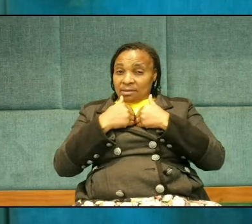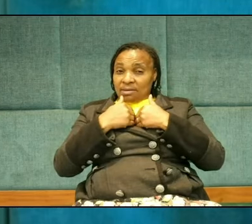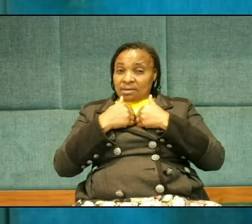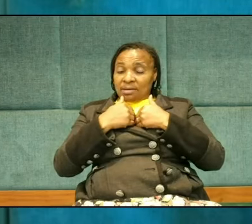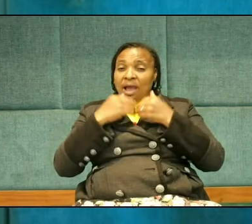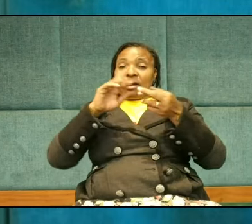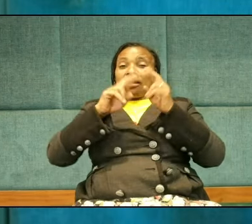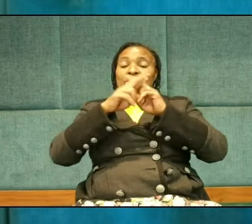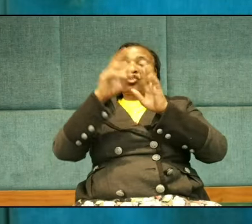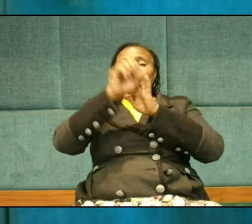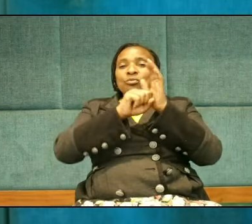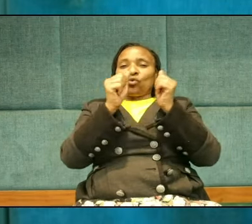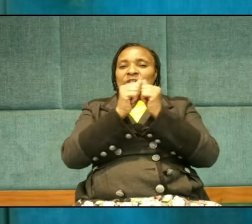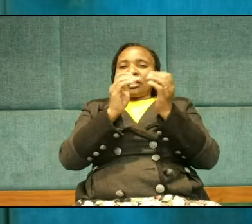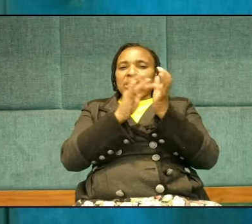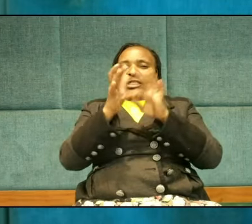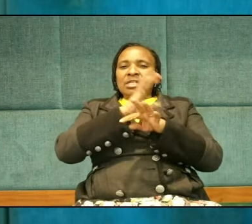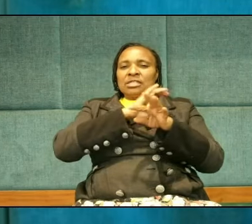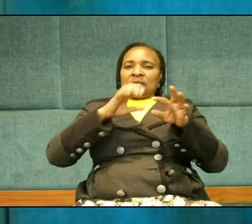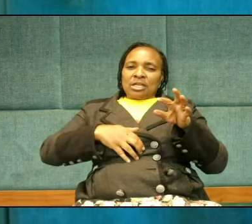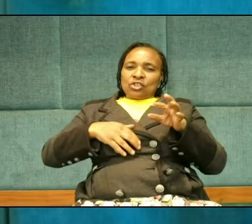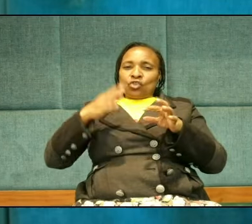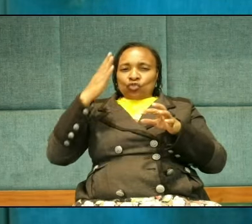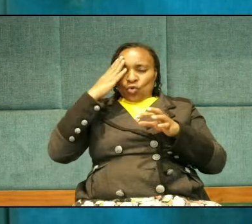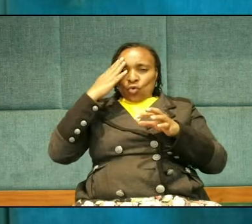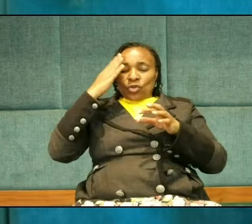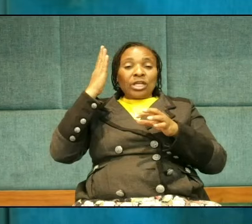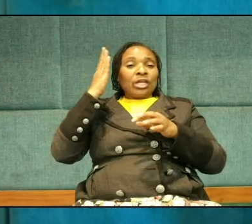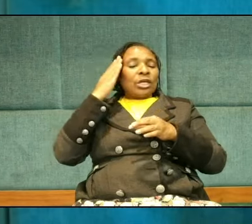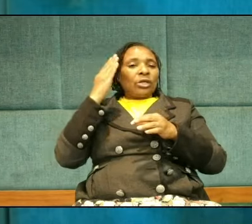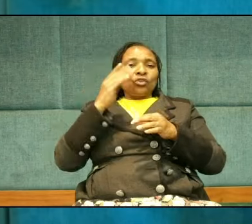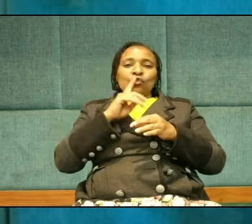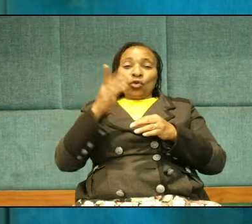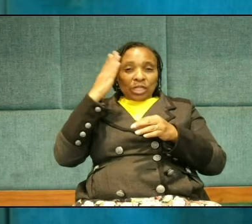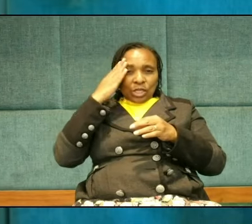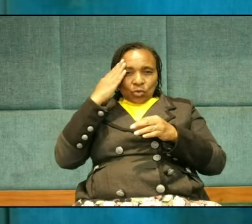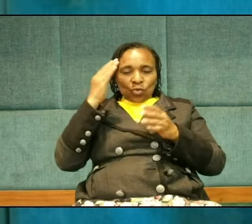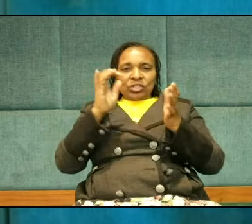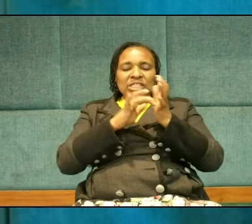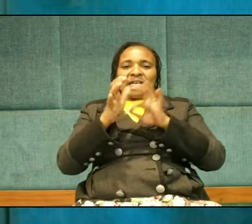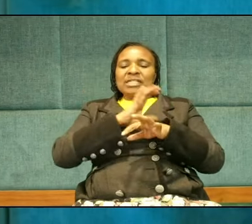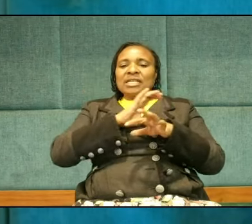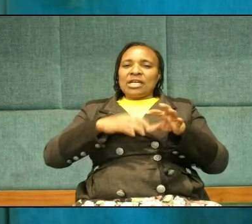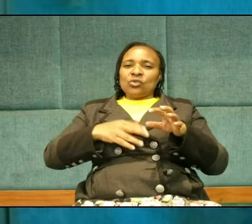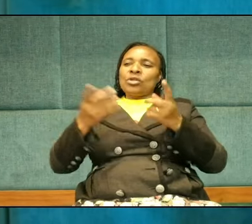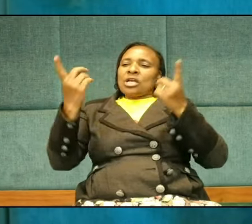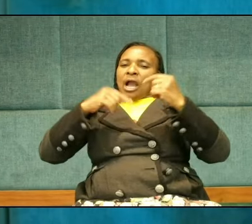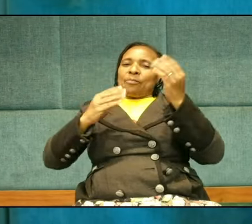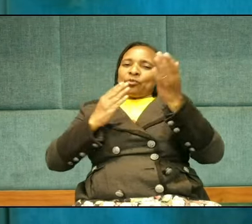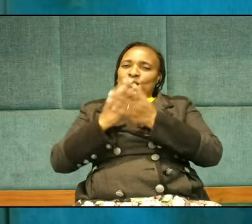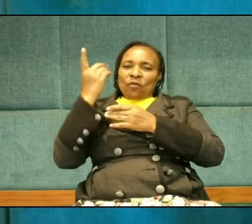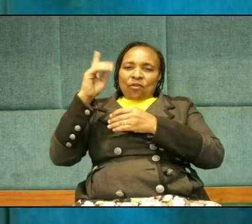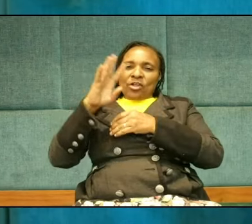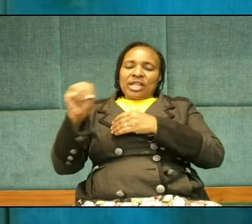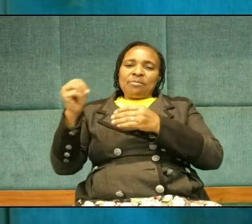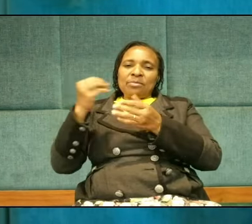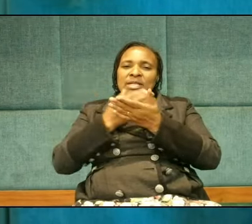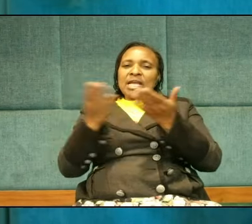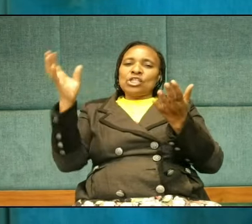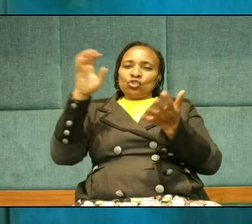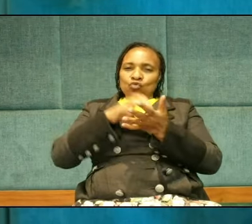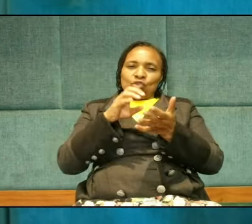they had a relationship with Christ. So they knew that Christ would come through for them in any situation, as long